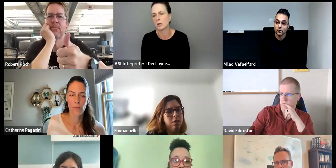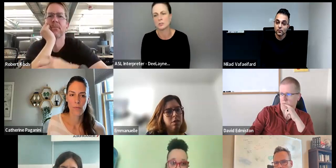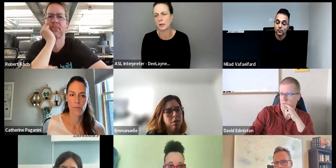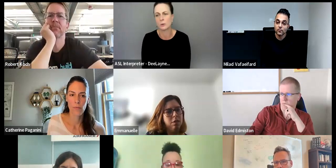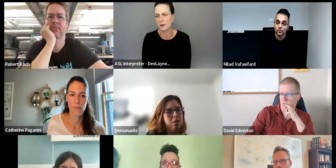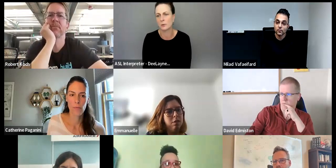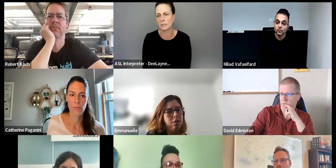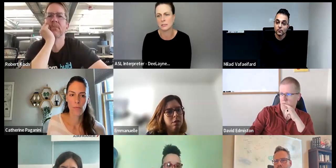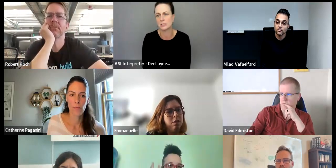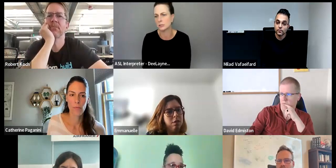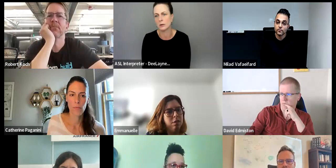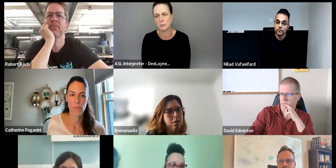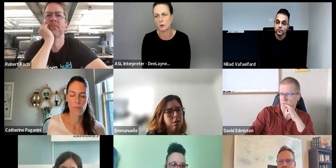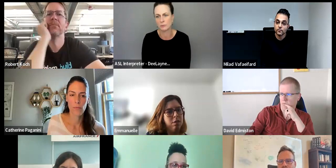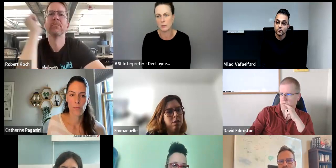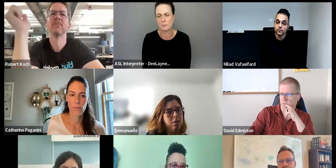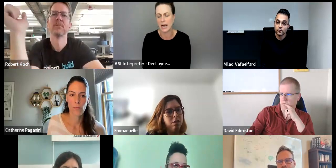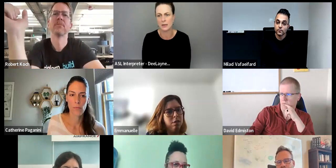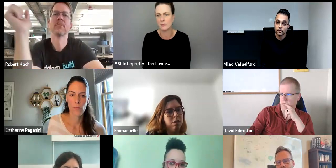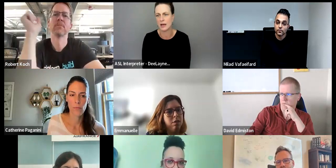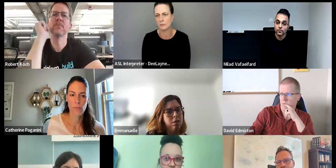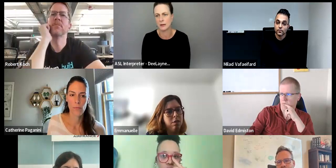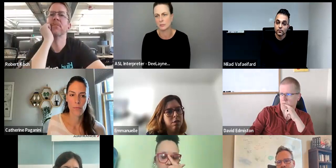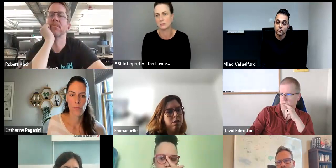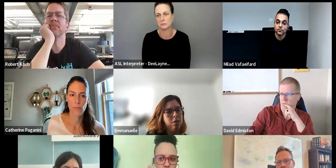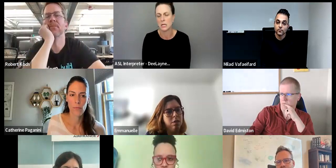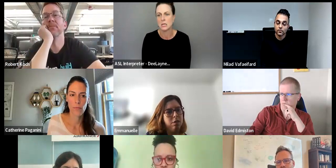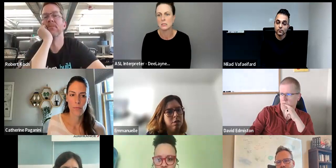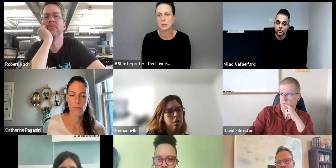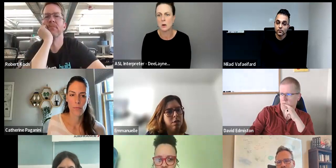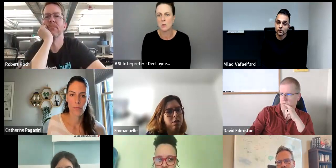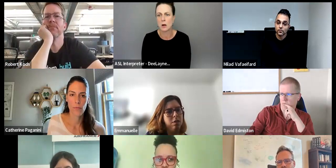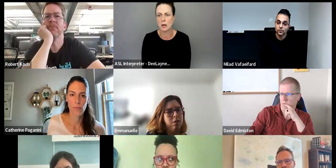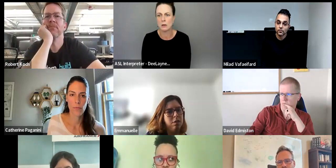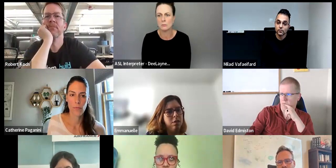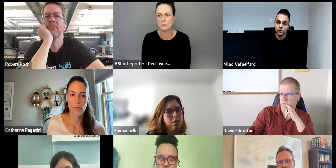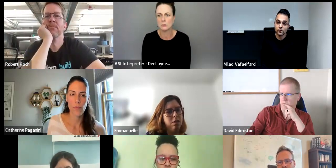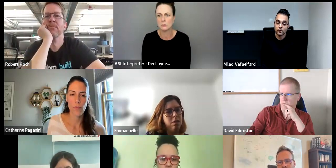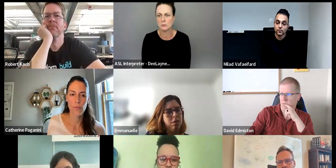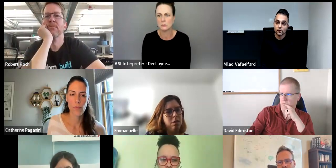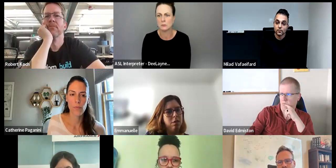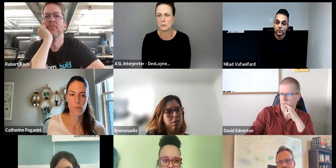know, car, train, or whatever we decide to do, airport back, and that was it. So